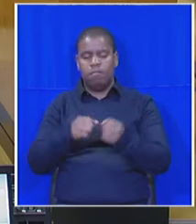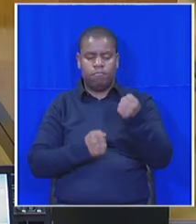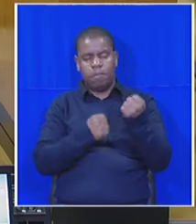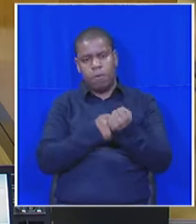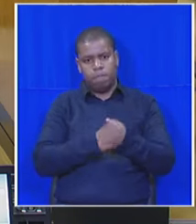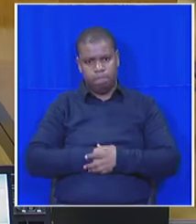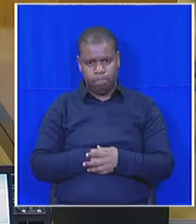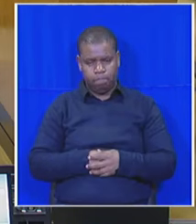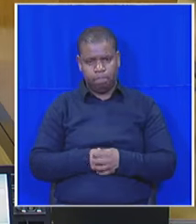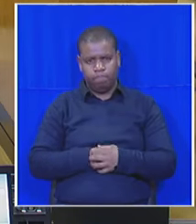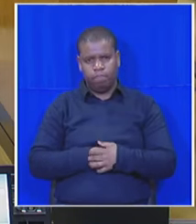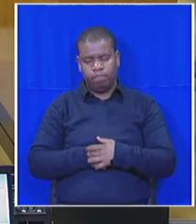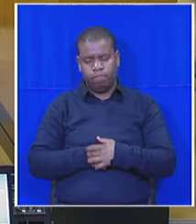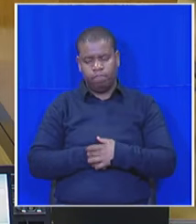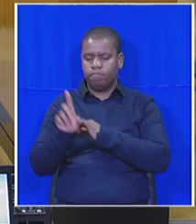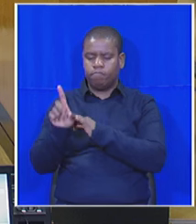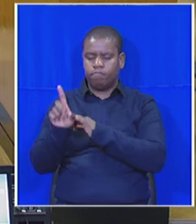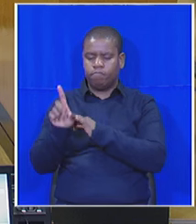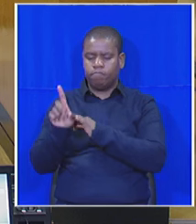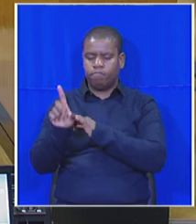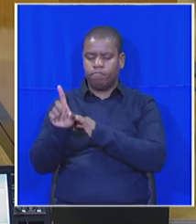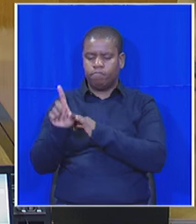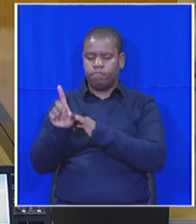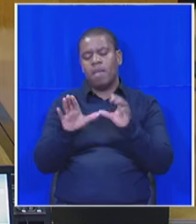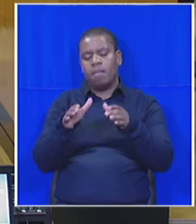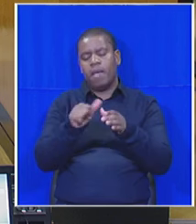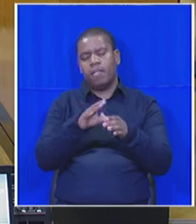Order, honourable members. The ANC.